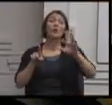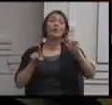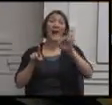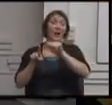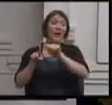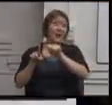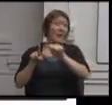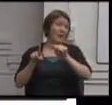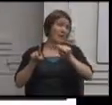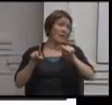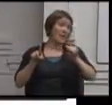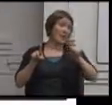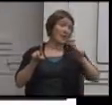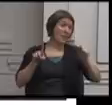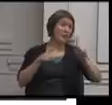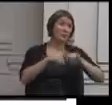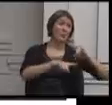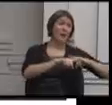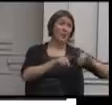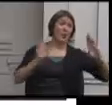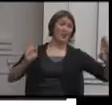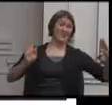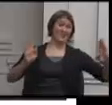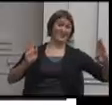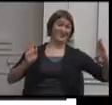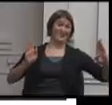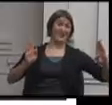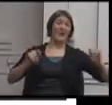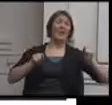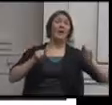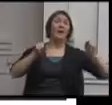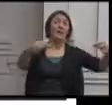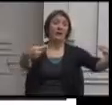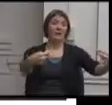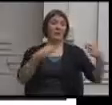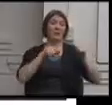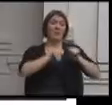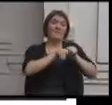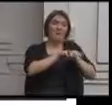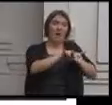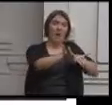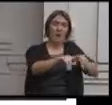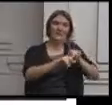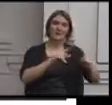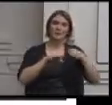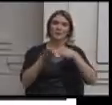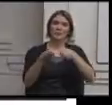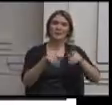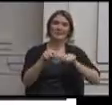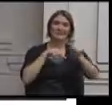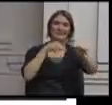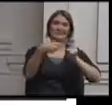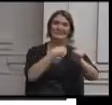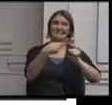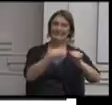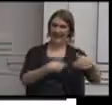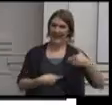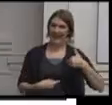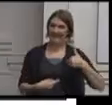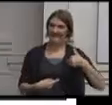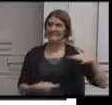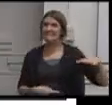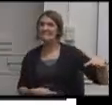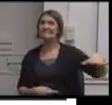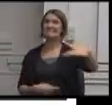to the town line, and then includes all the streets and roads off from Western Avenue to the north and south. And